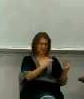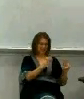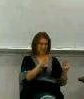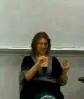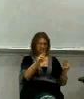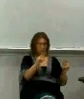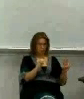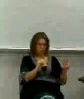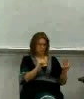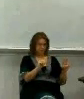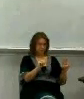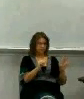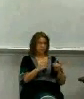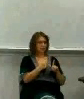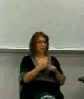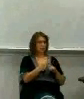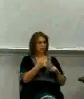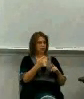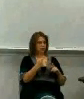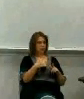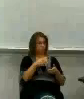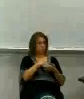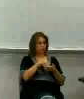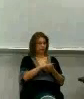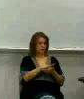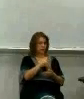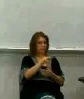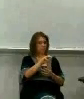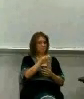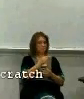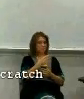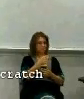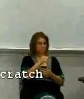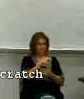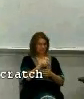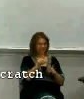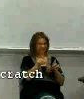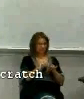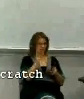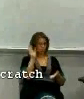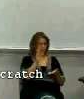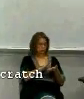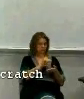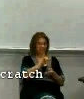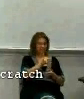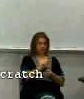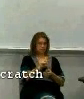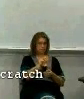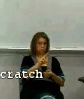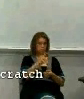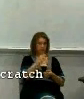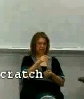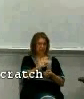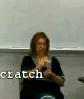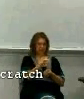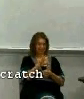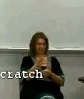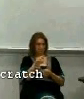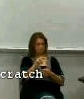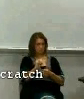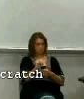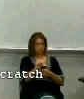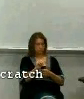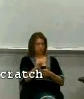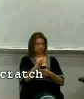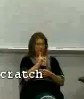And then I'll put methane in as the reduced inorganic form. It